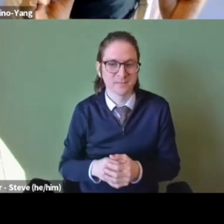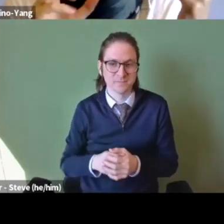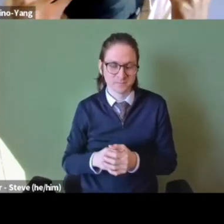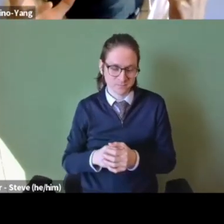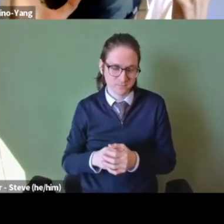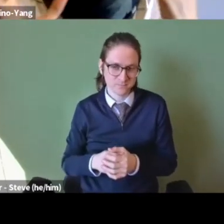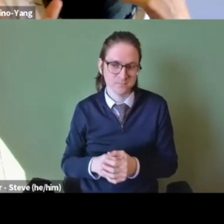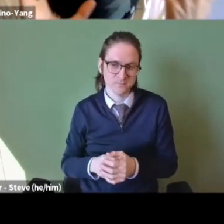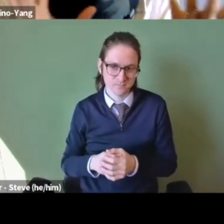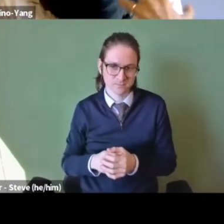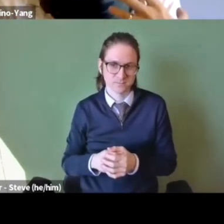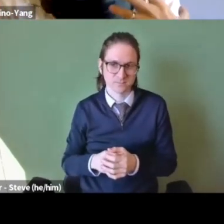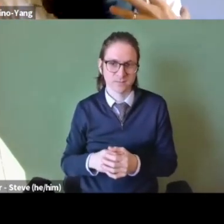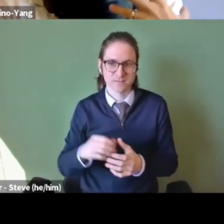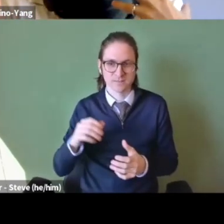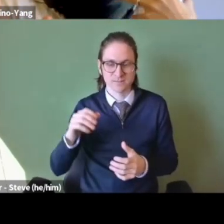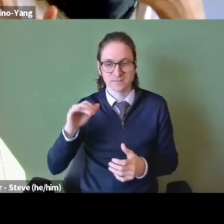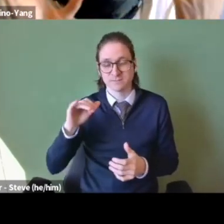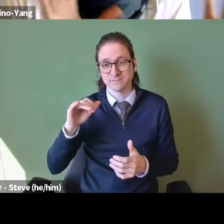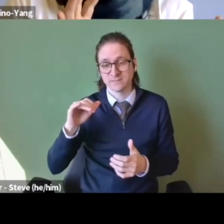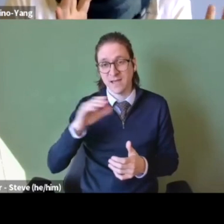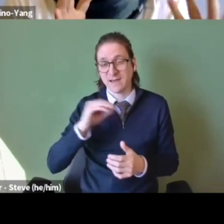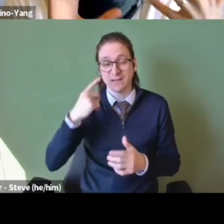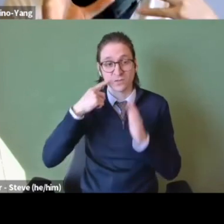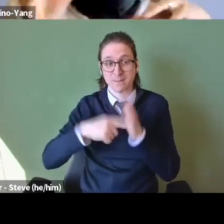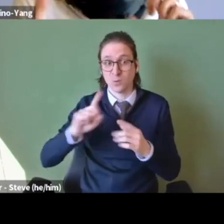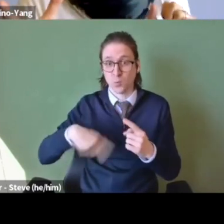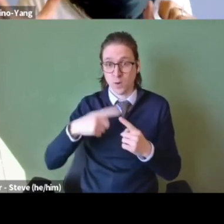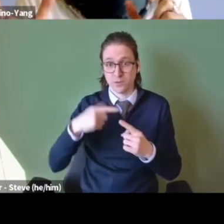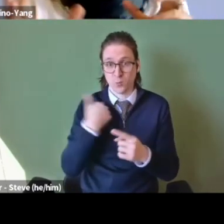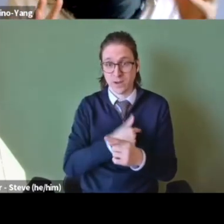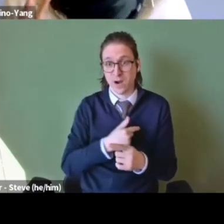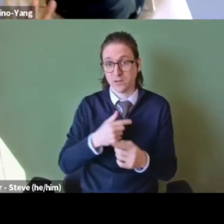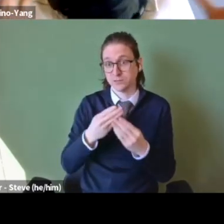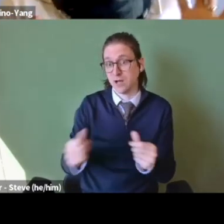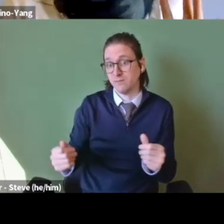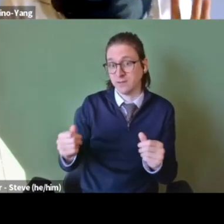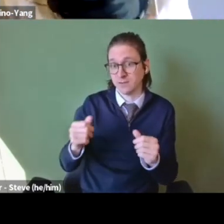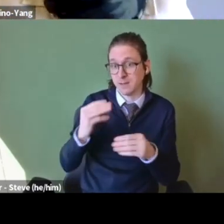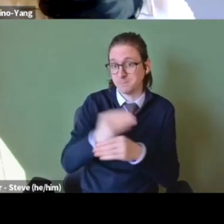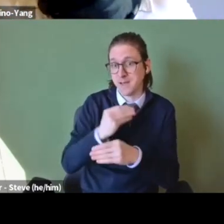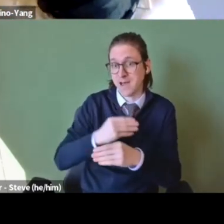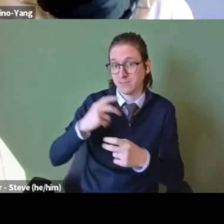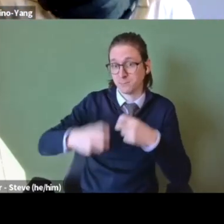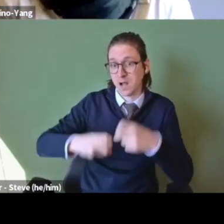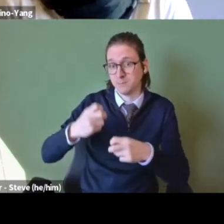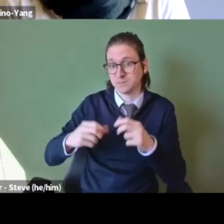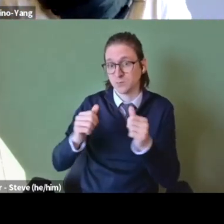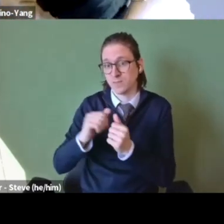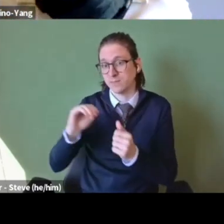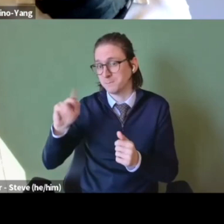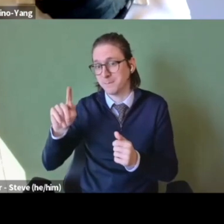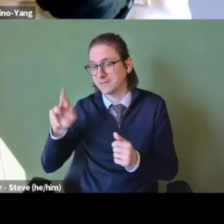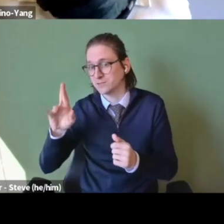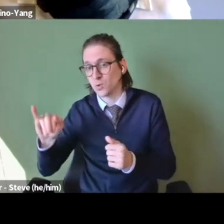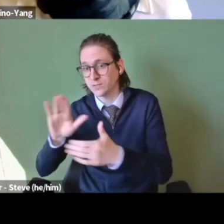information about, for example, math problem solving for Montessori versus traditionally schooled kids in Geneva and things. That was work that